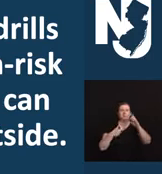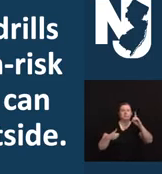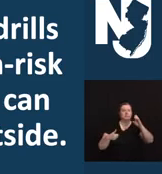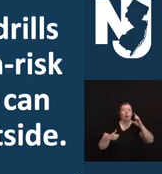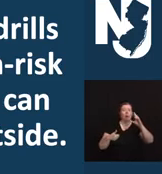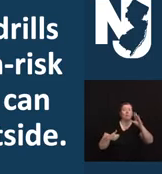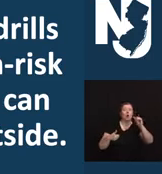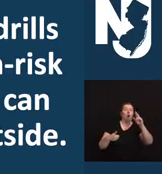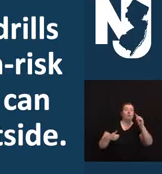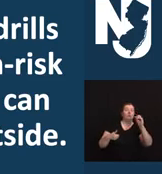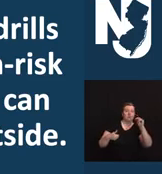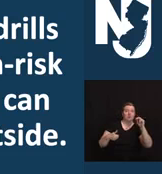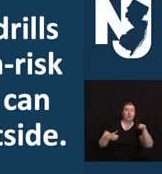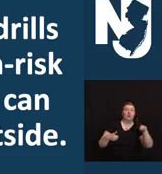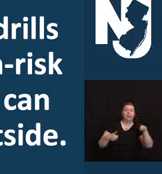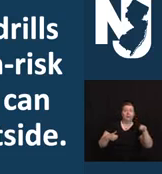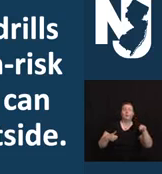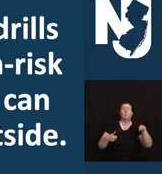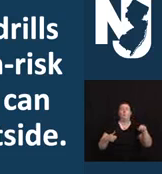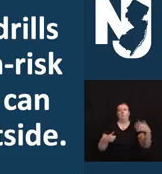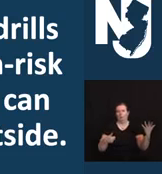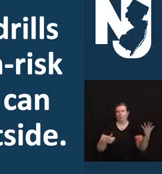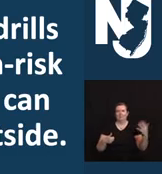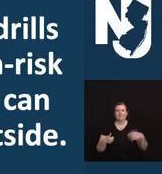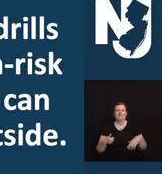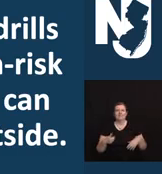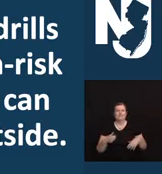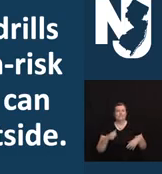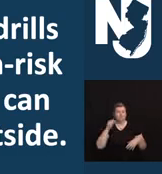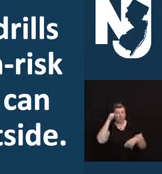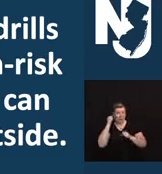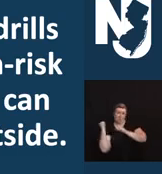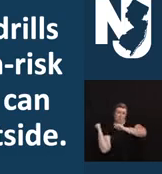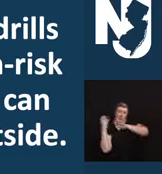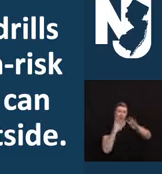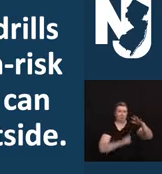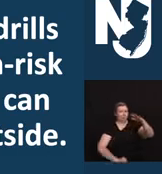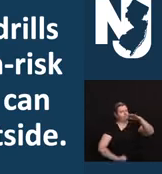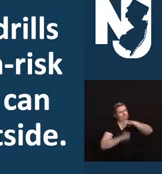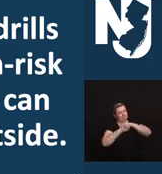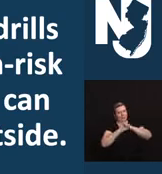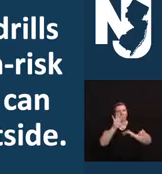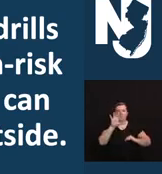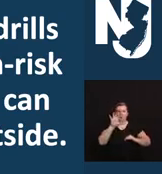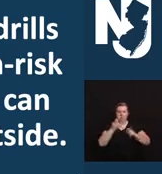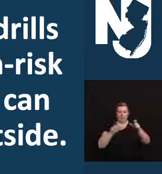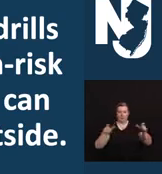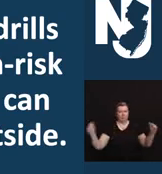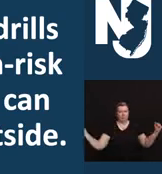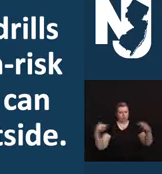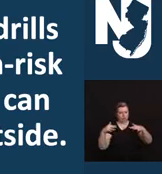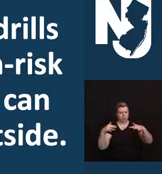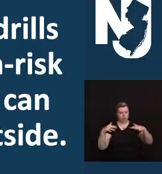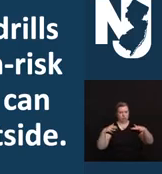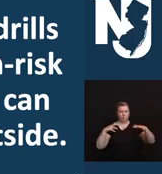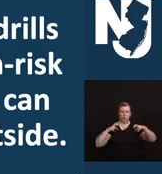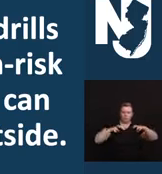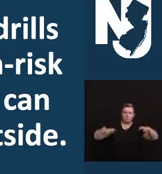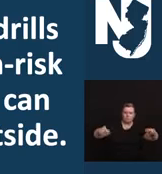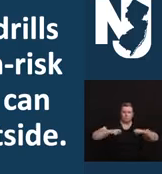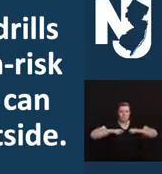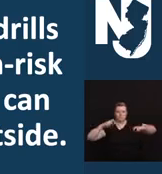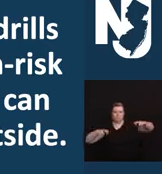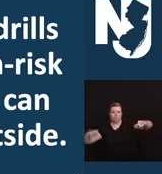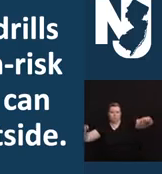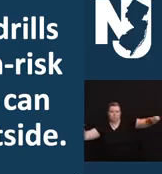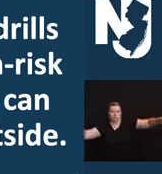magical. 500-person capacity, everybody face covering, not most, everybody. And the reason is